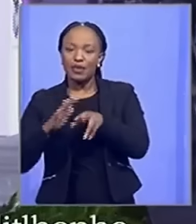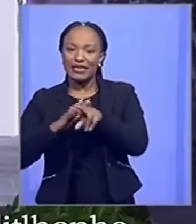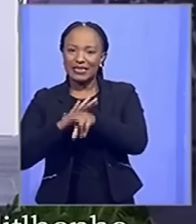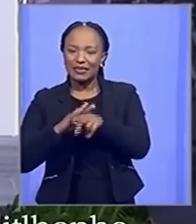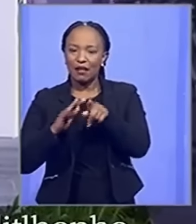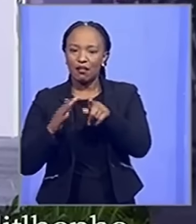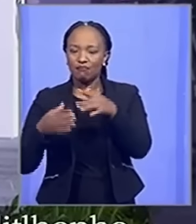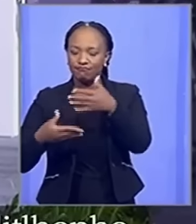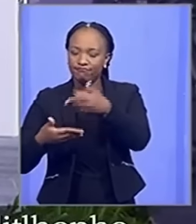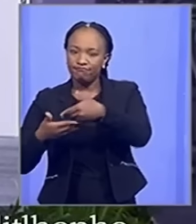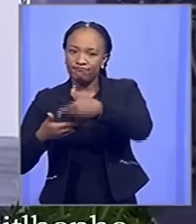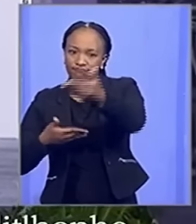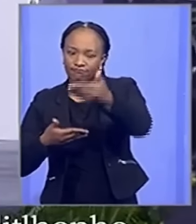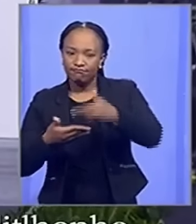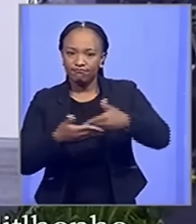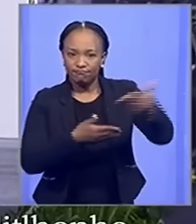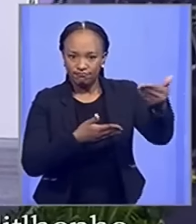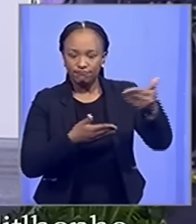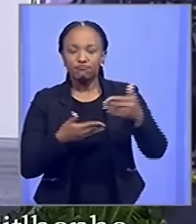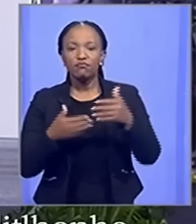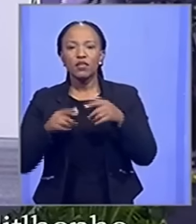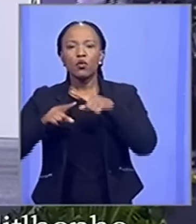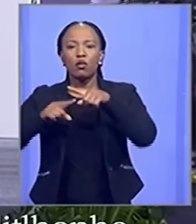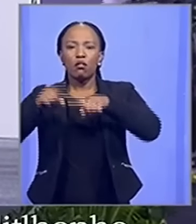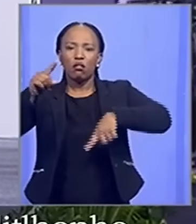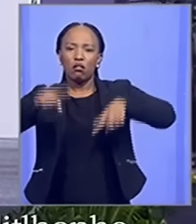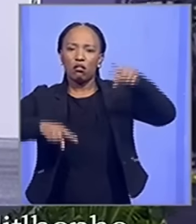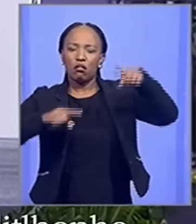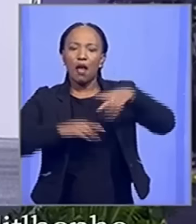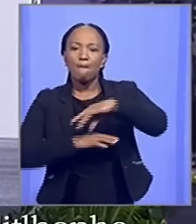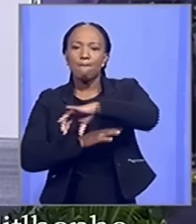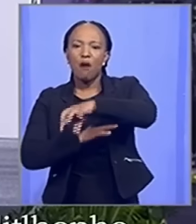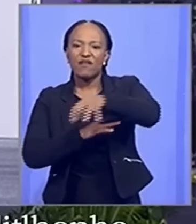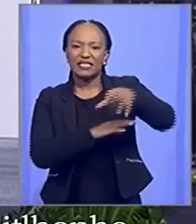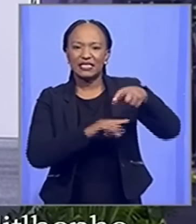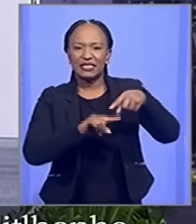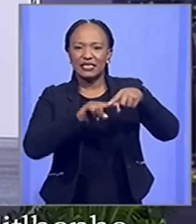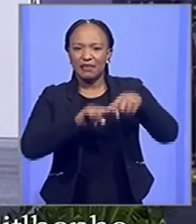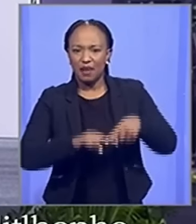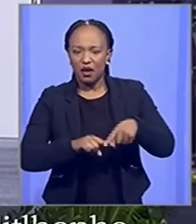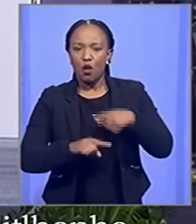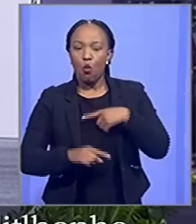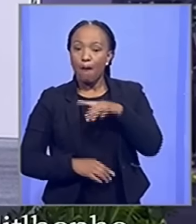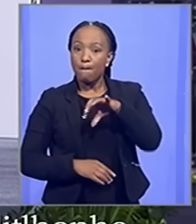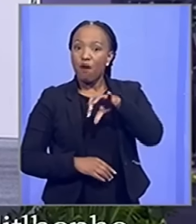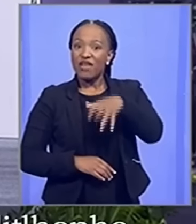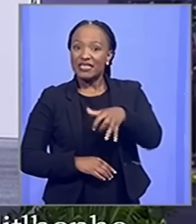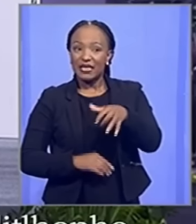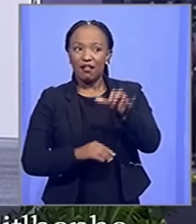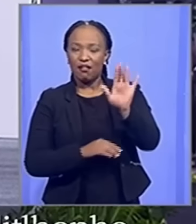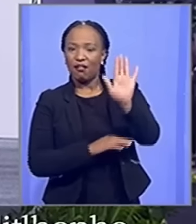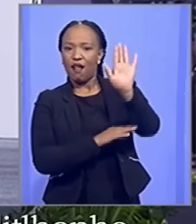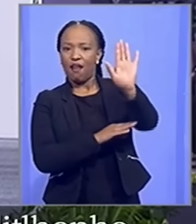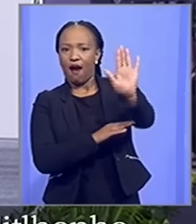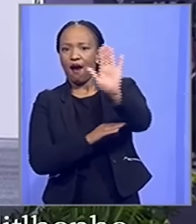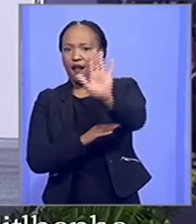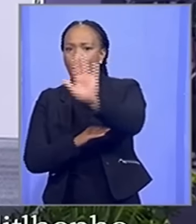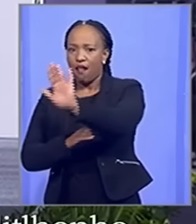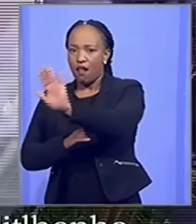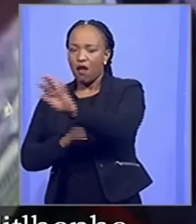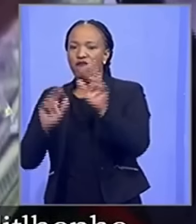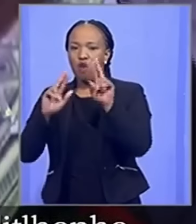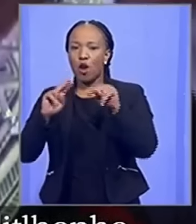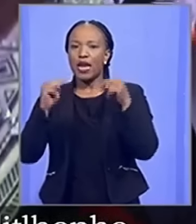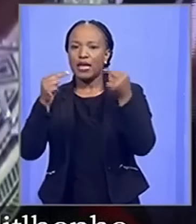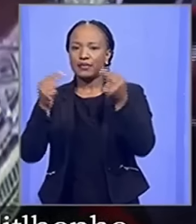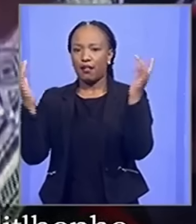di farologane go ya ka di-province because e tlabe e le provincial representation e tlabe ya National Assembly.